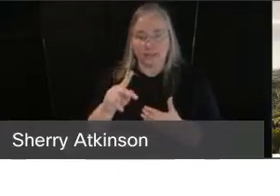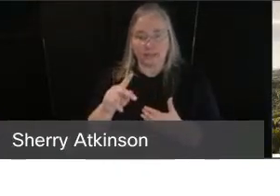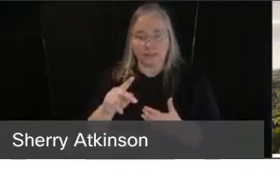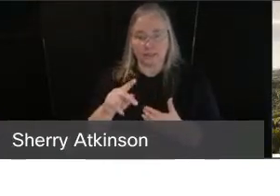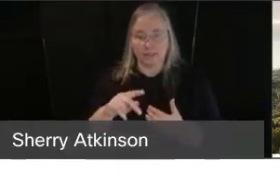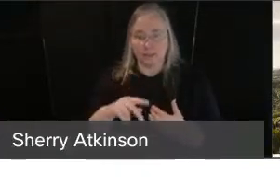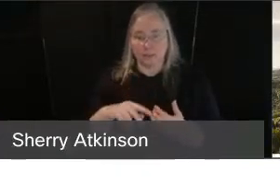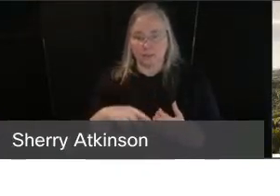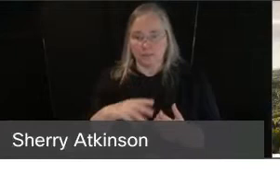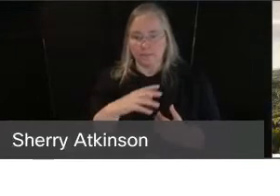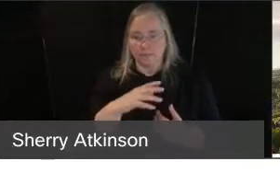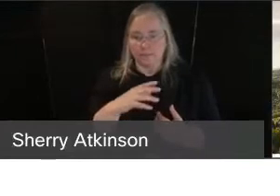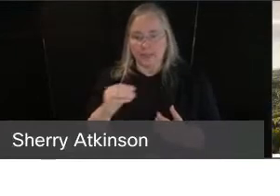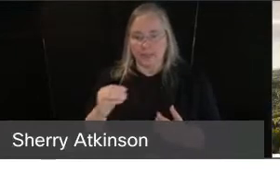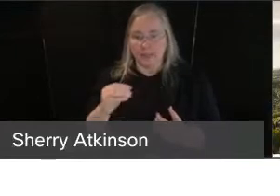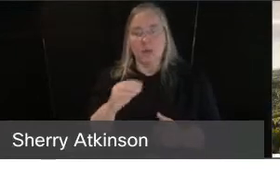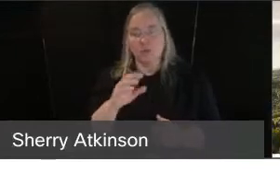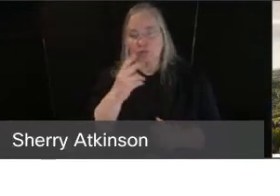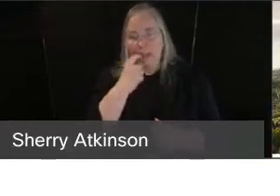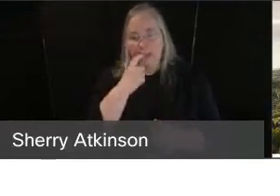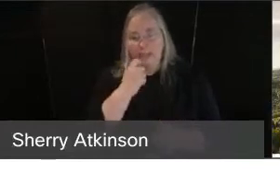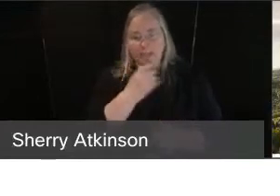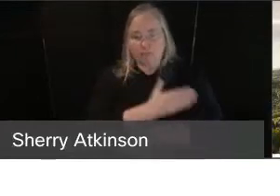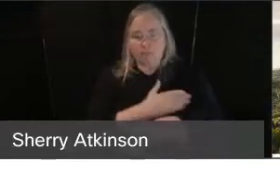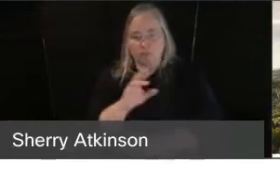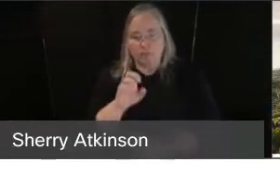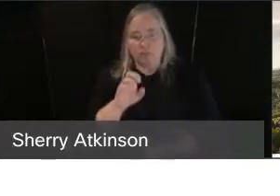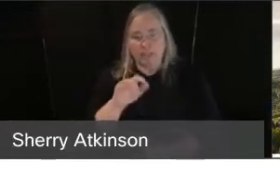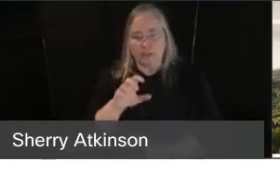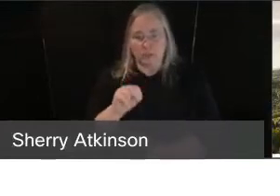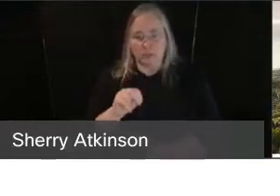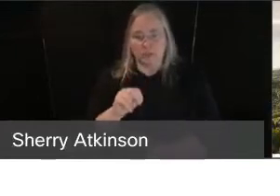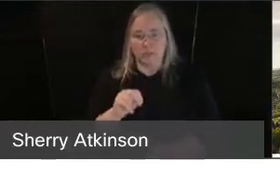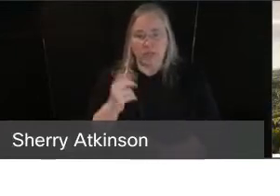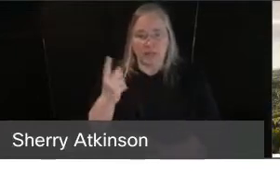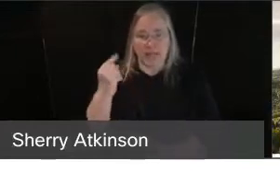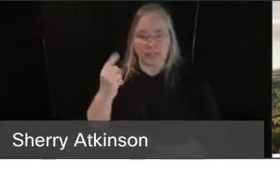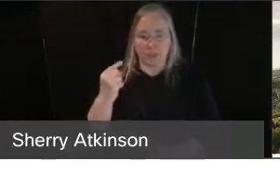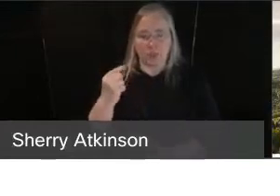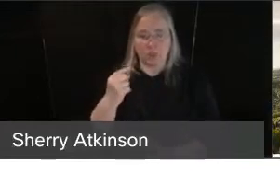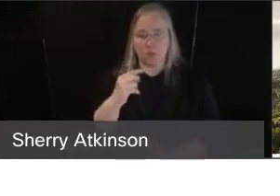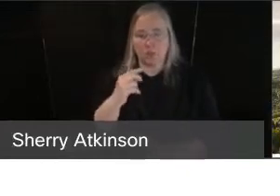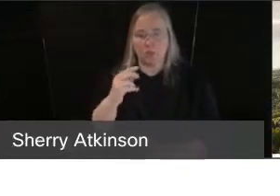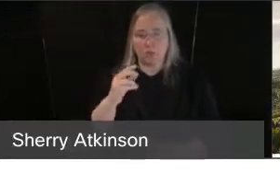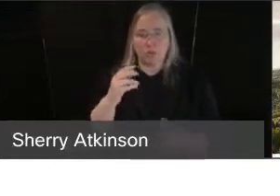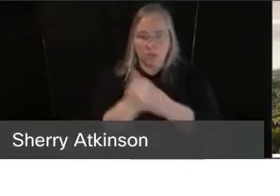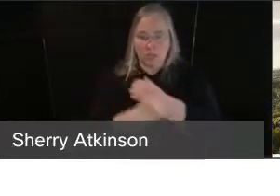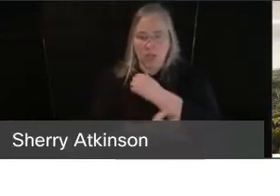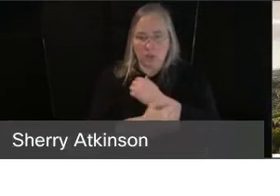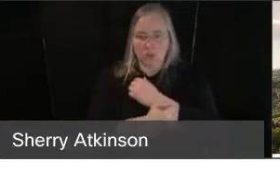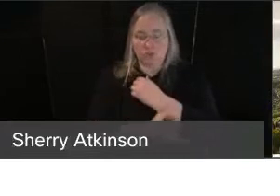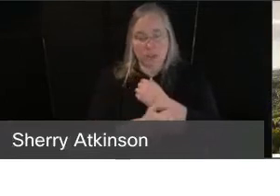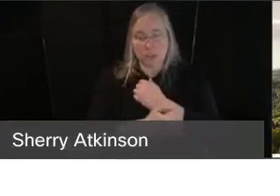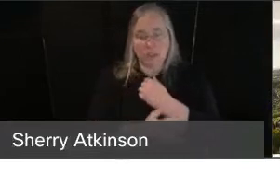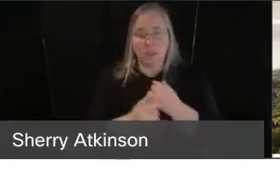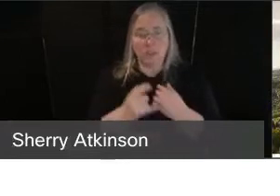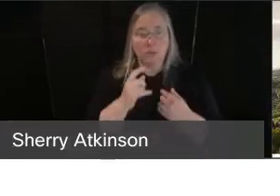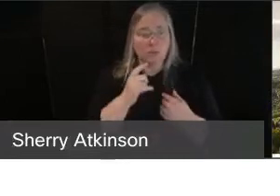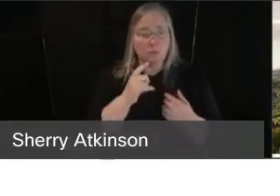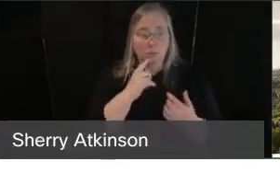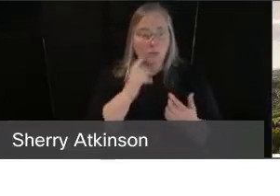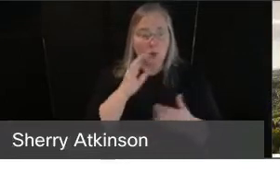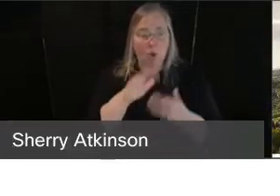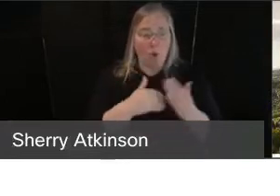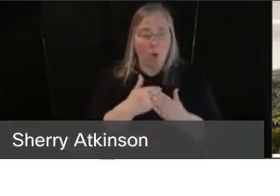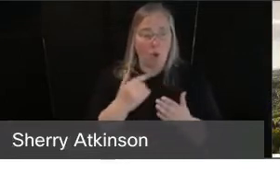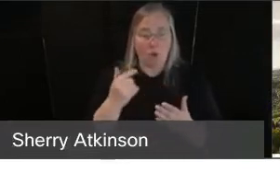year, the nation was all green, mostly. I think 40-something states were expanding. Right now, the whole state